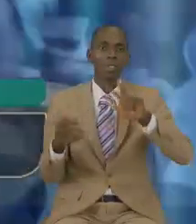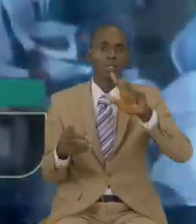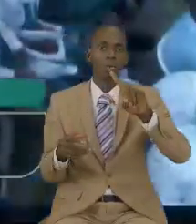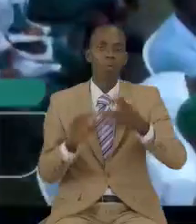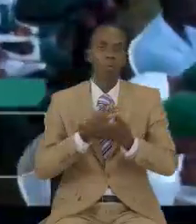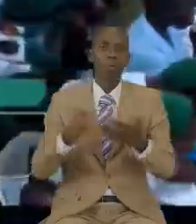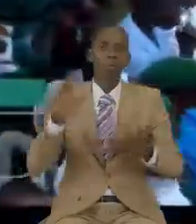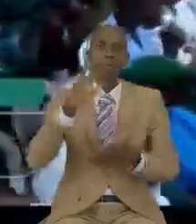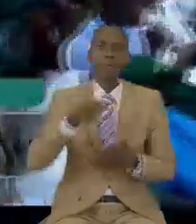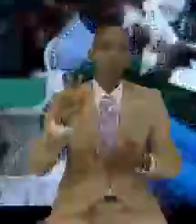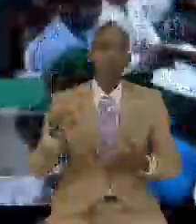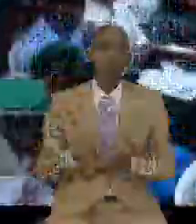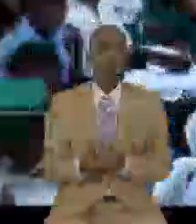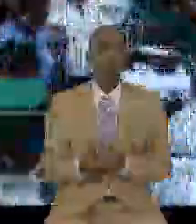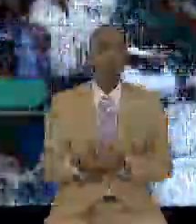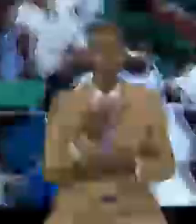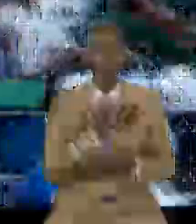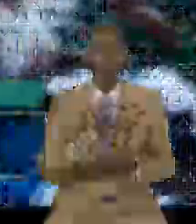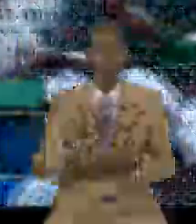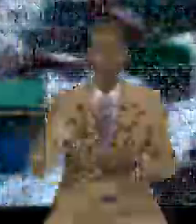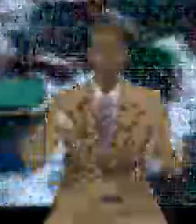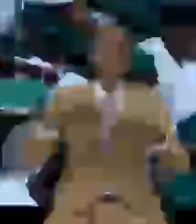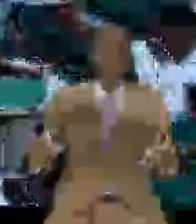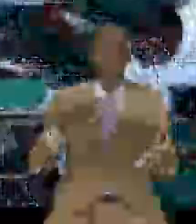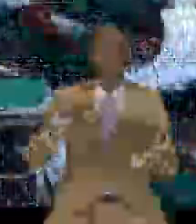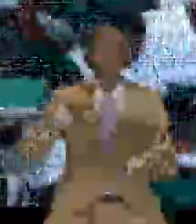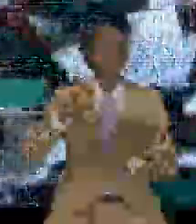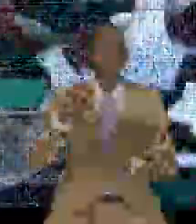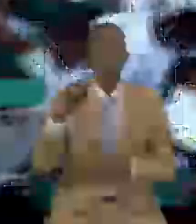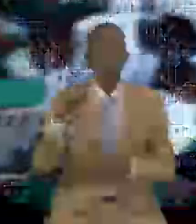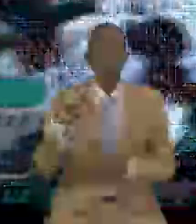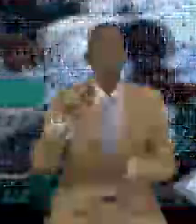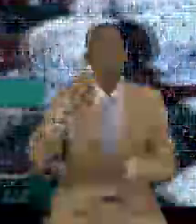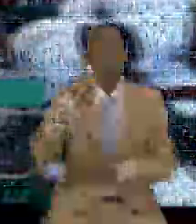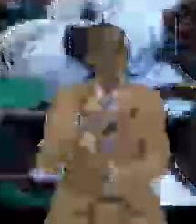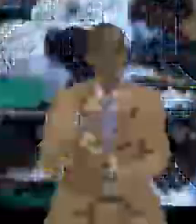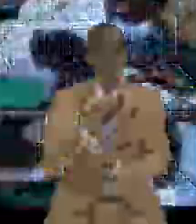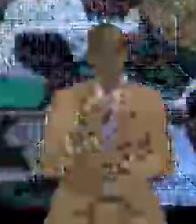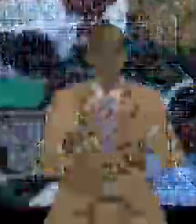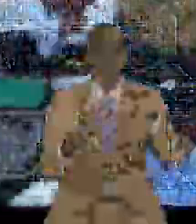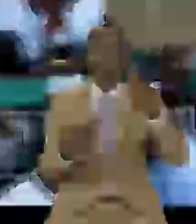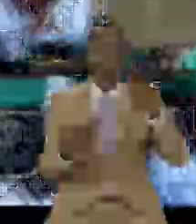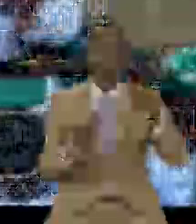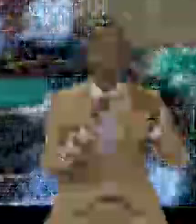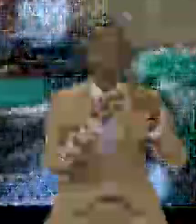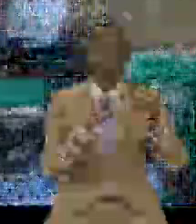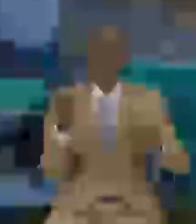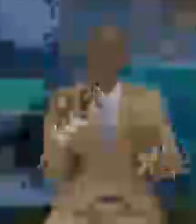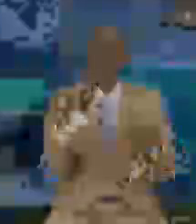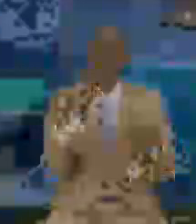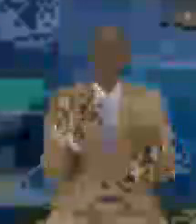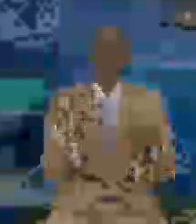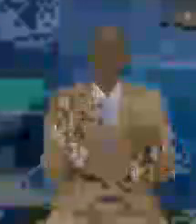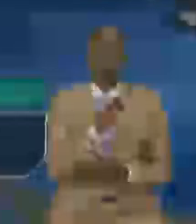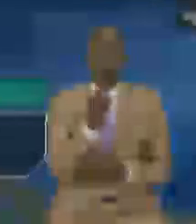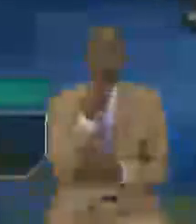verse 23. And he gave Joshua the son of Nun a charge. A